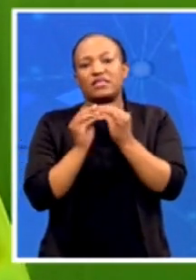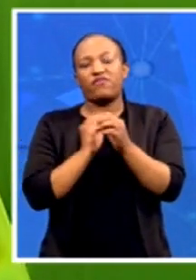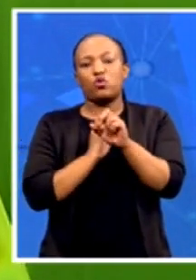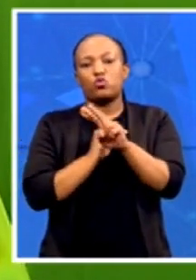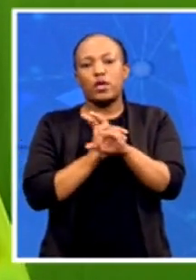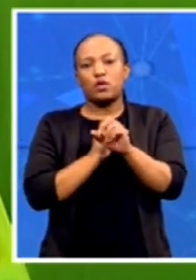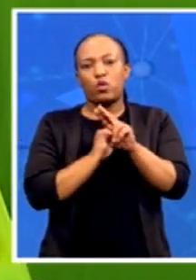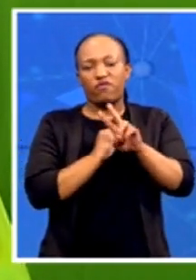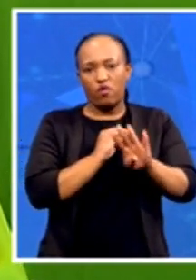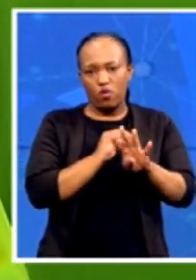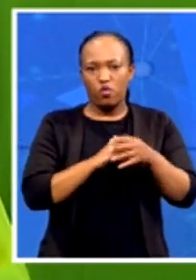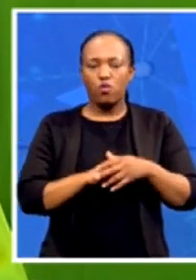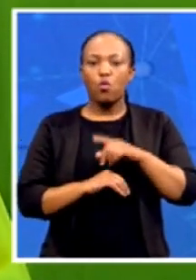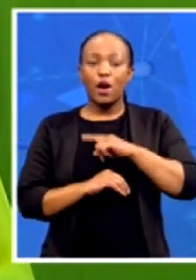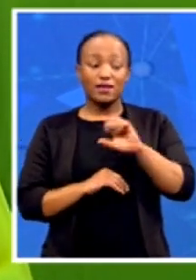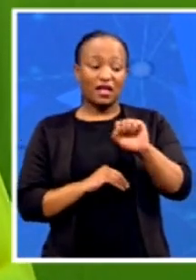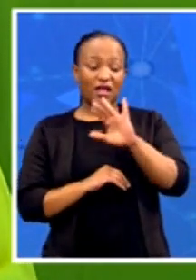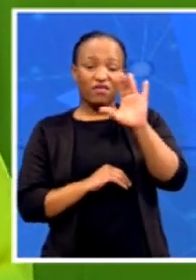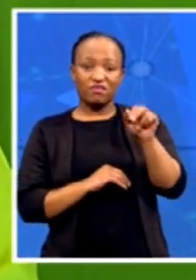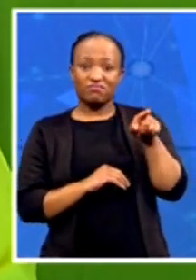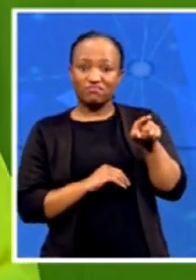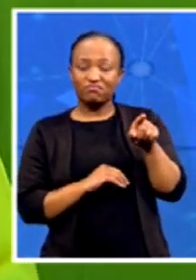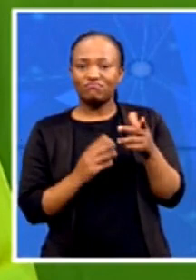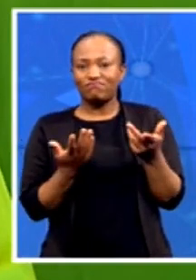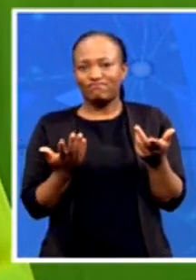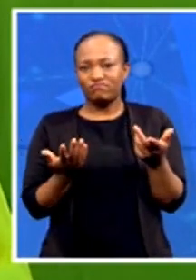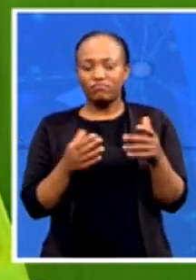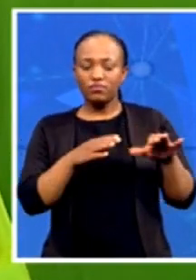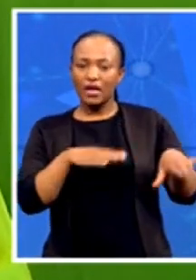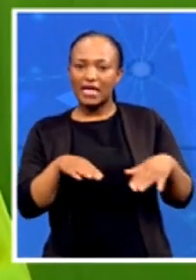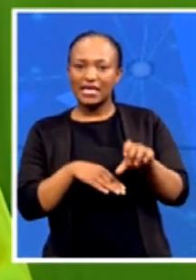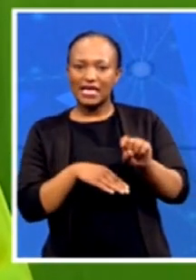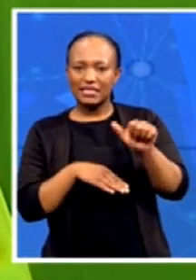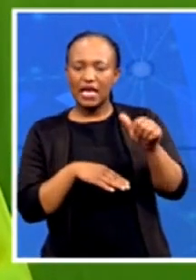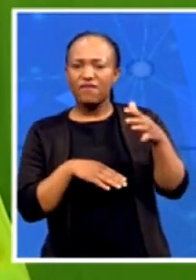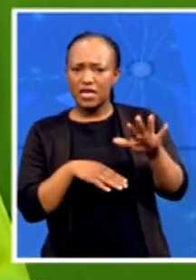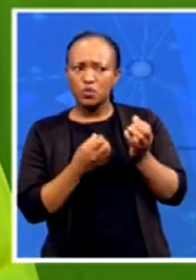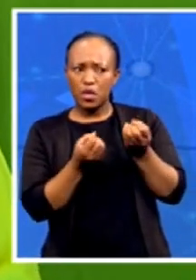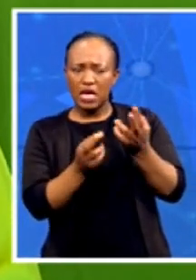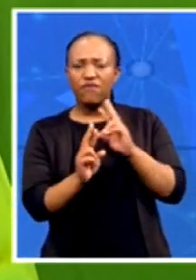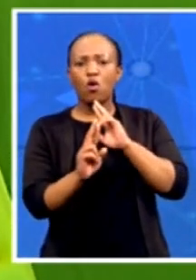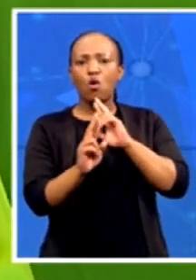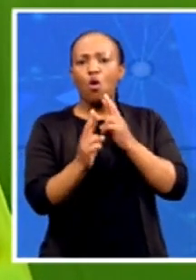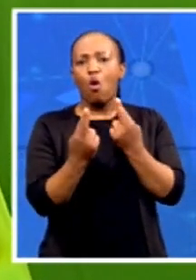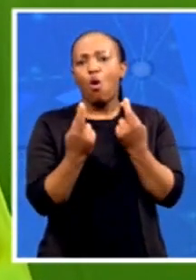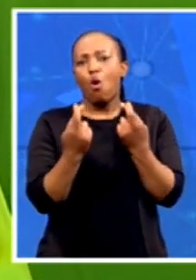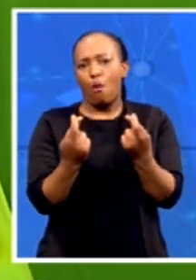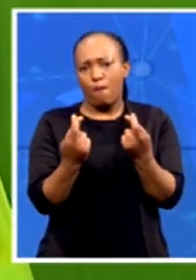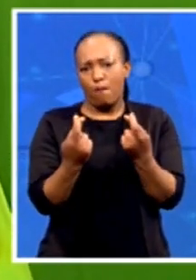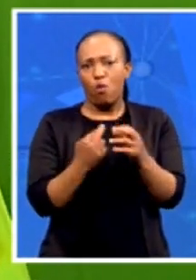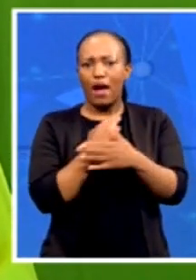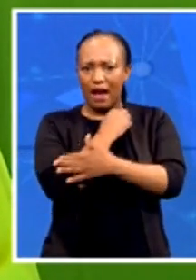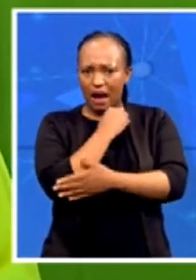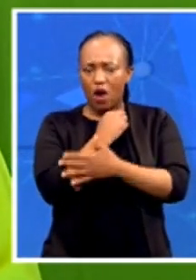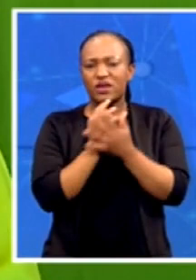Africans, Action SA has given them hope that this country can be fixed. And we will call upon South Africans